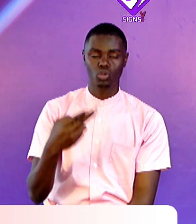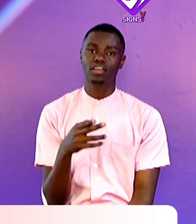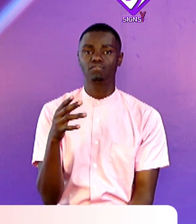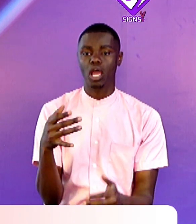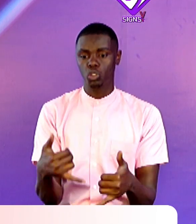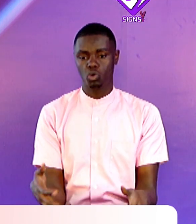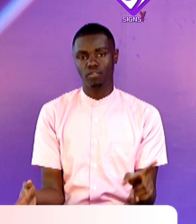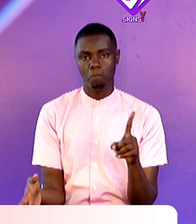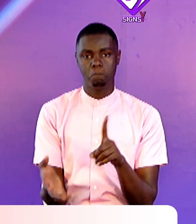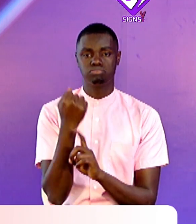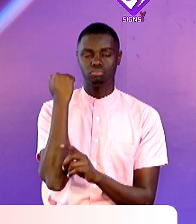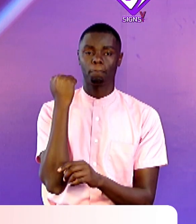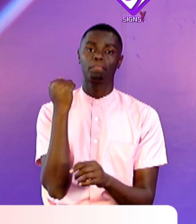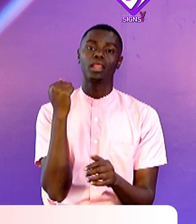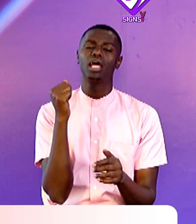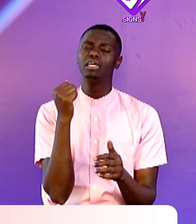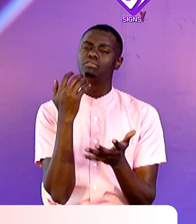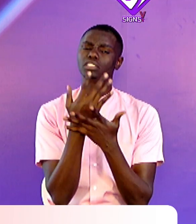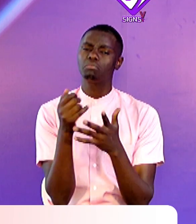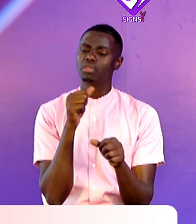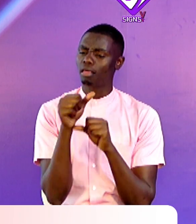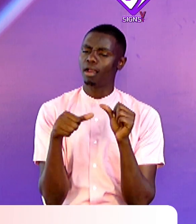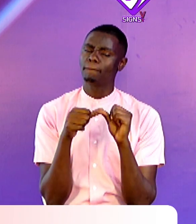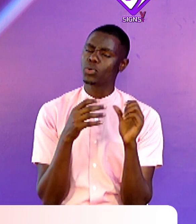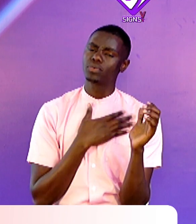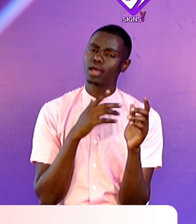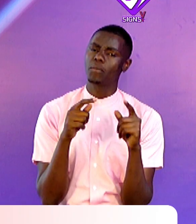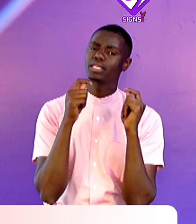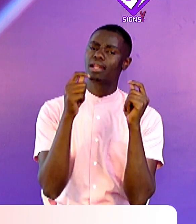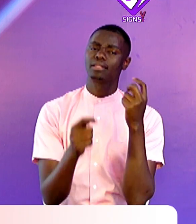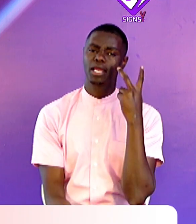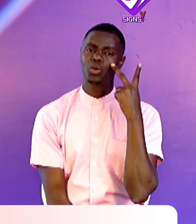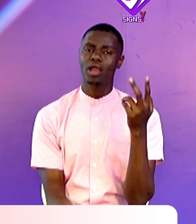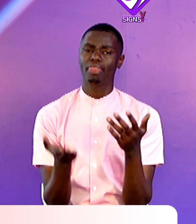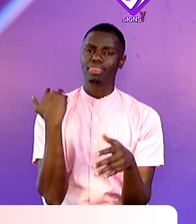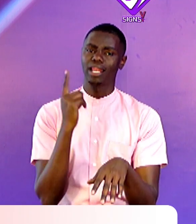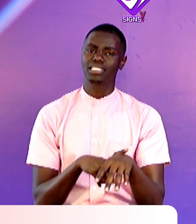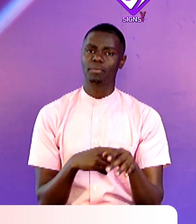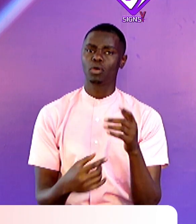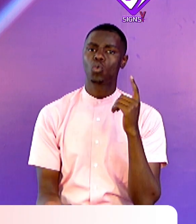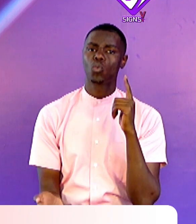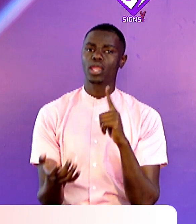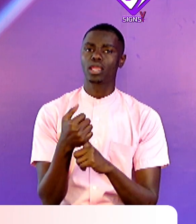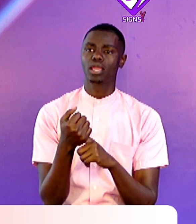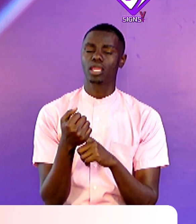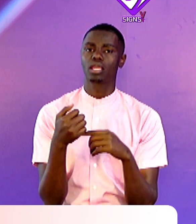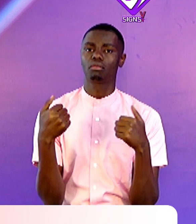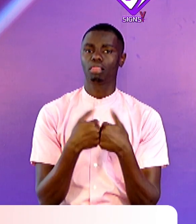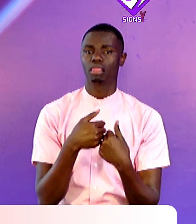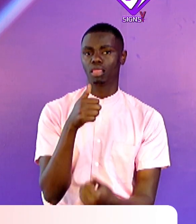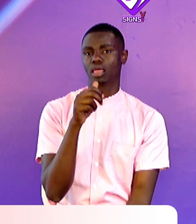trophy. Something about our talents, you know. Look at the last time we got the likes of Aldrin